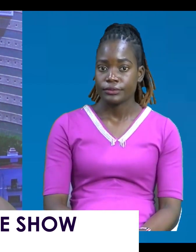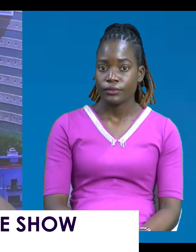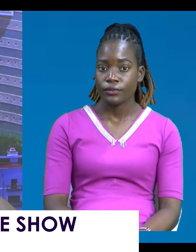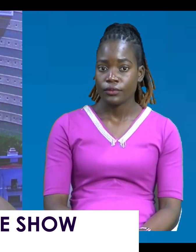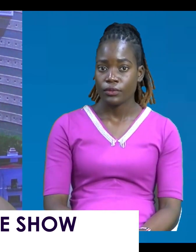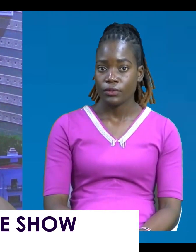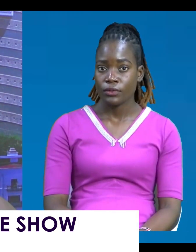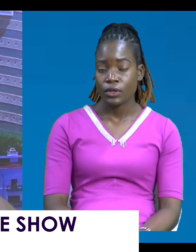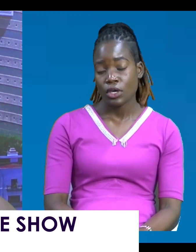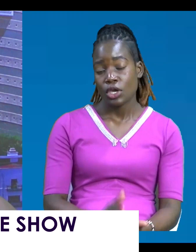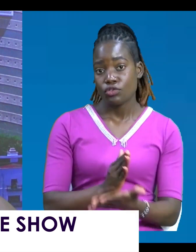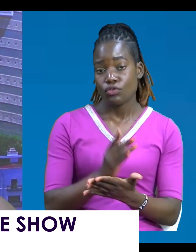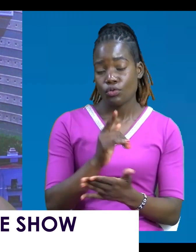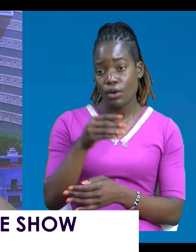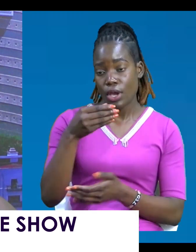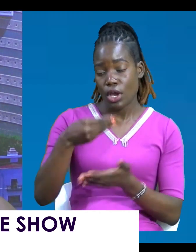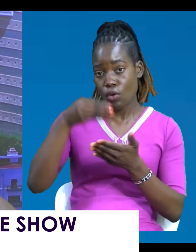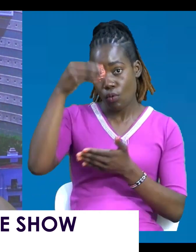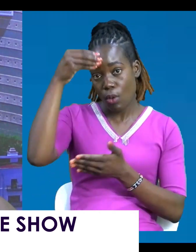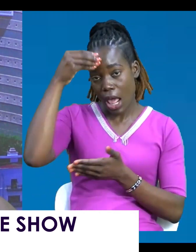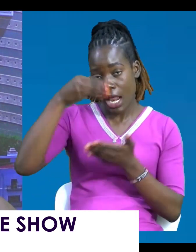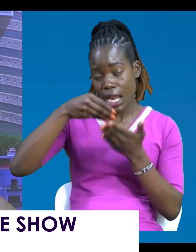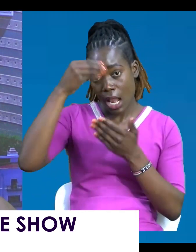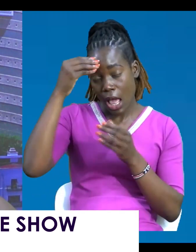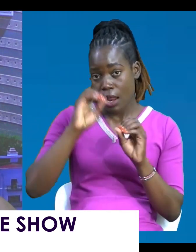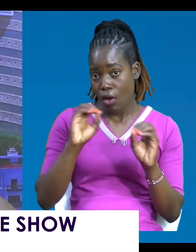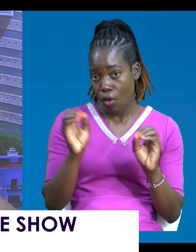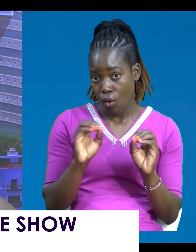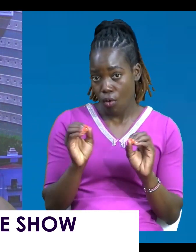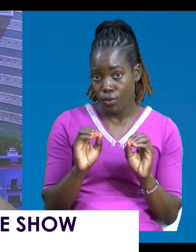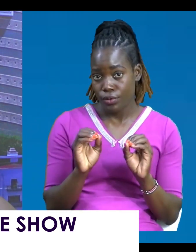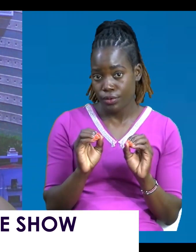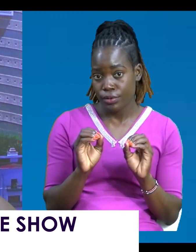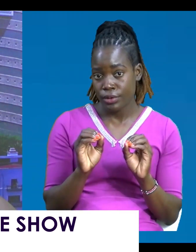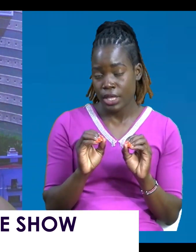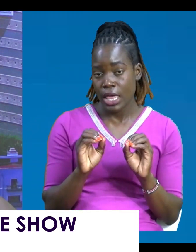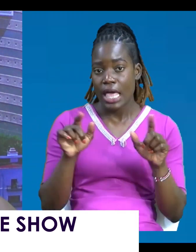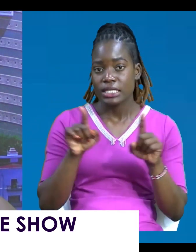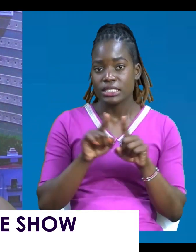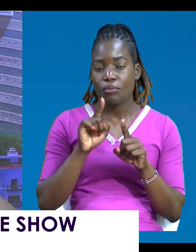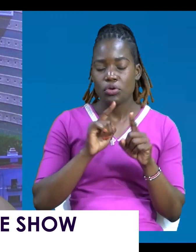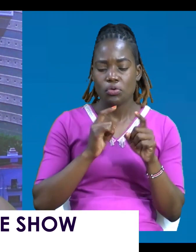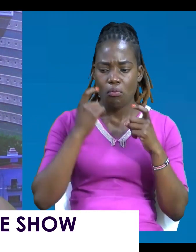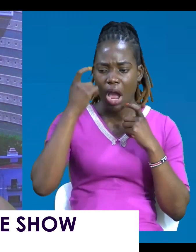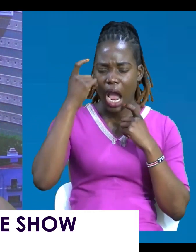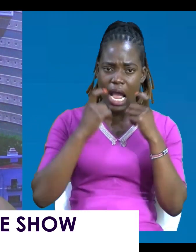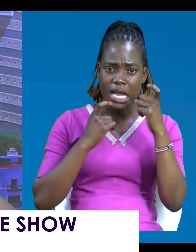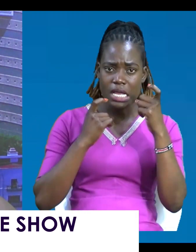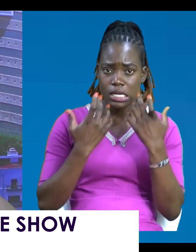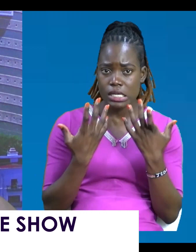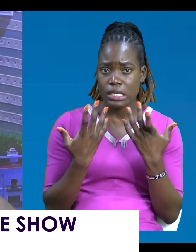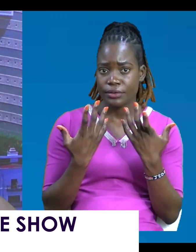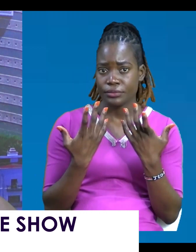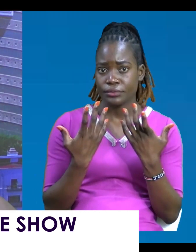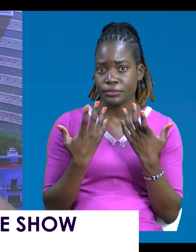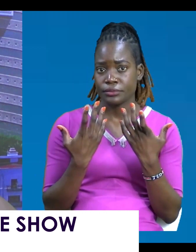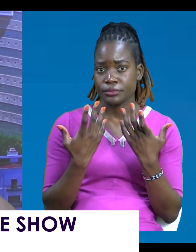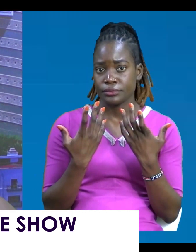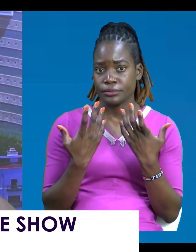as illiterate as you are, as quote-unquote ugly as you may think you are,